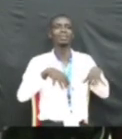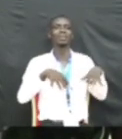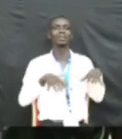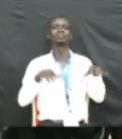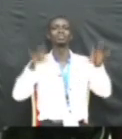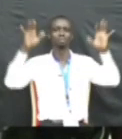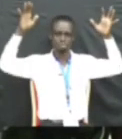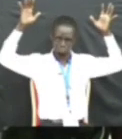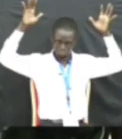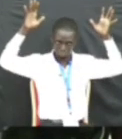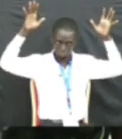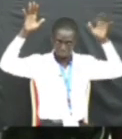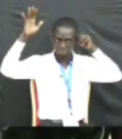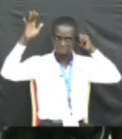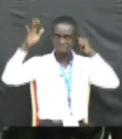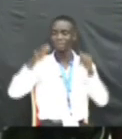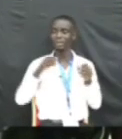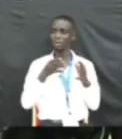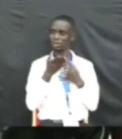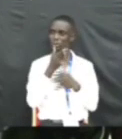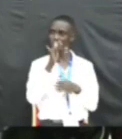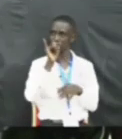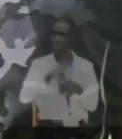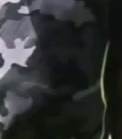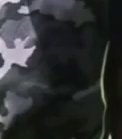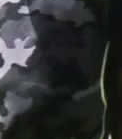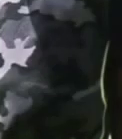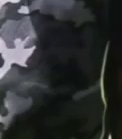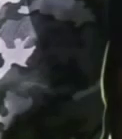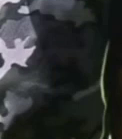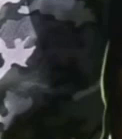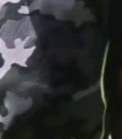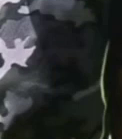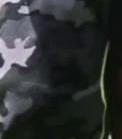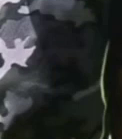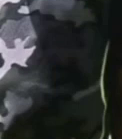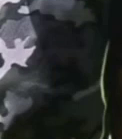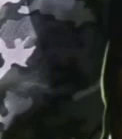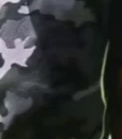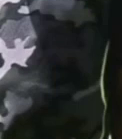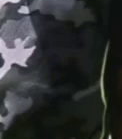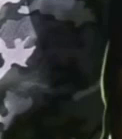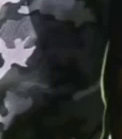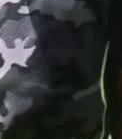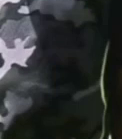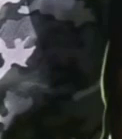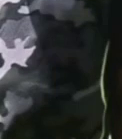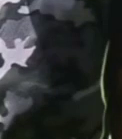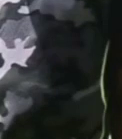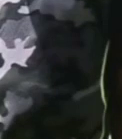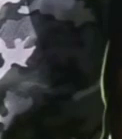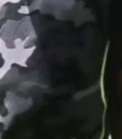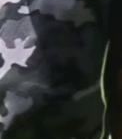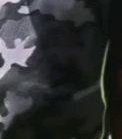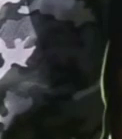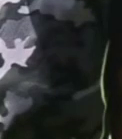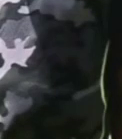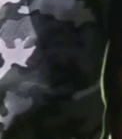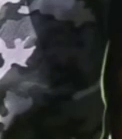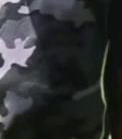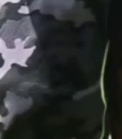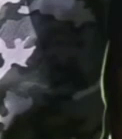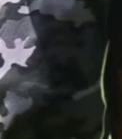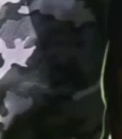And as a result, he was rushed back to the doctor for medical attention. By God's grace, he